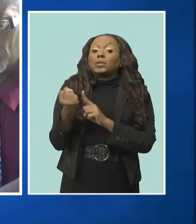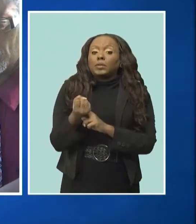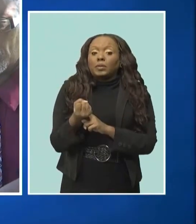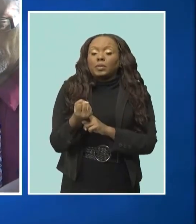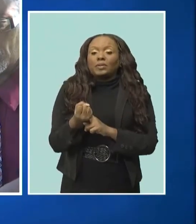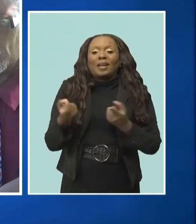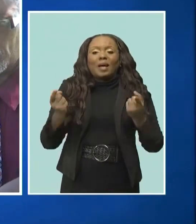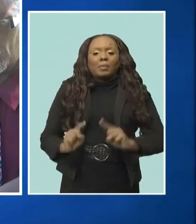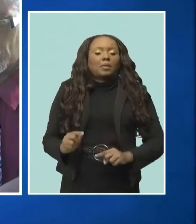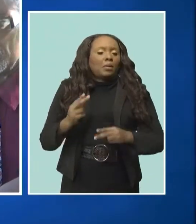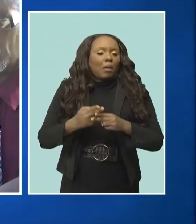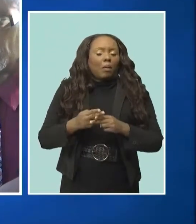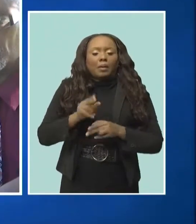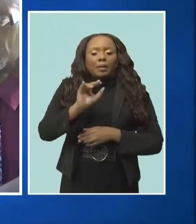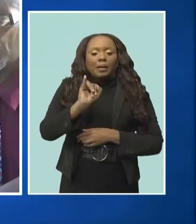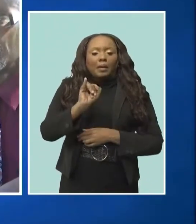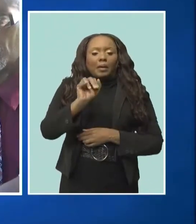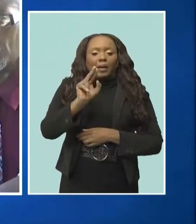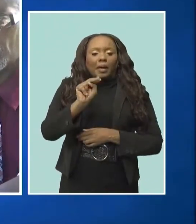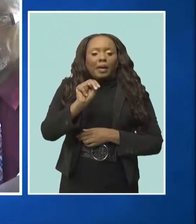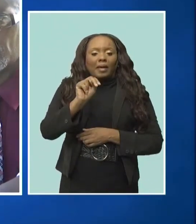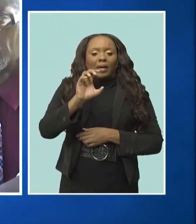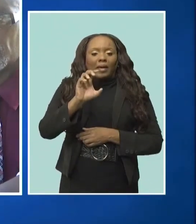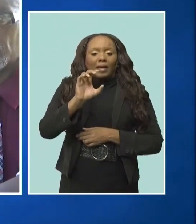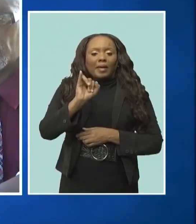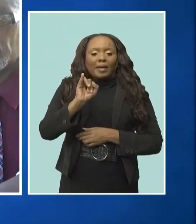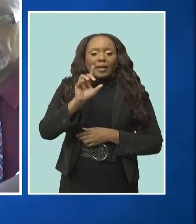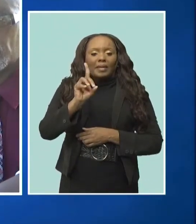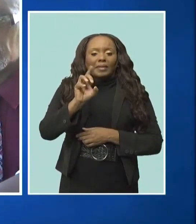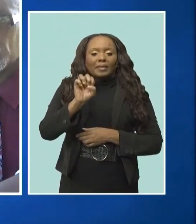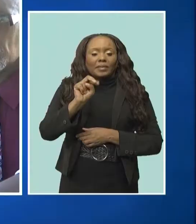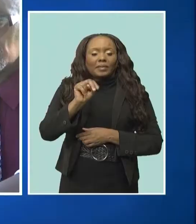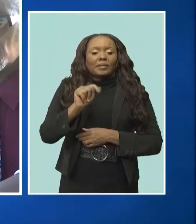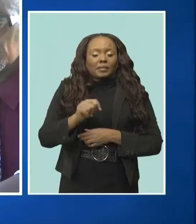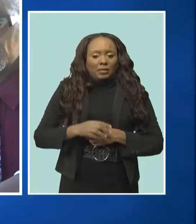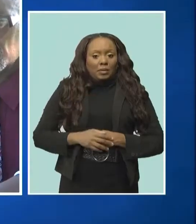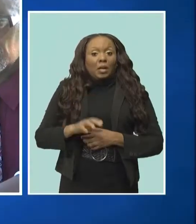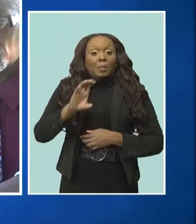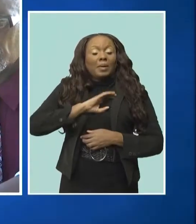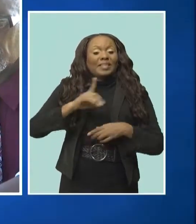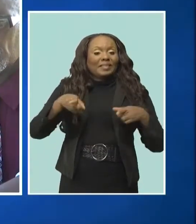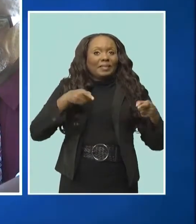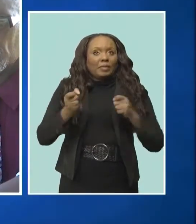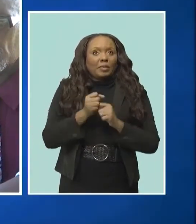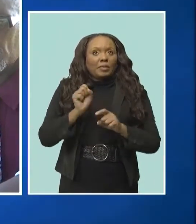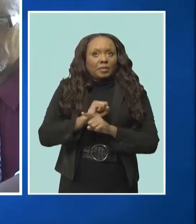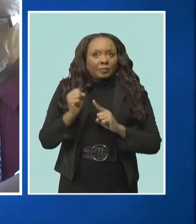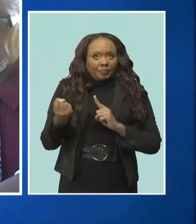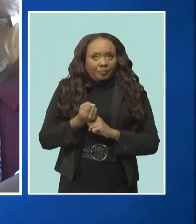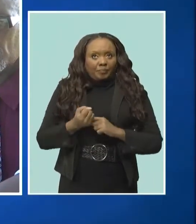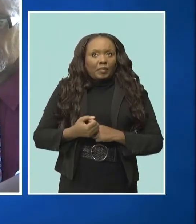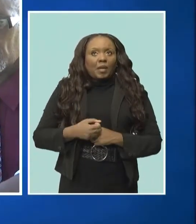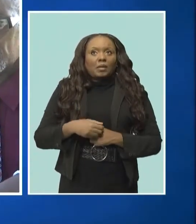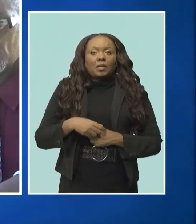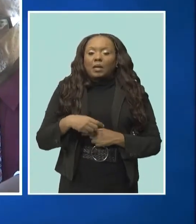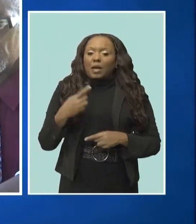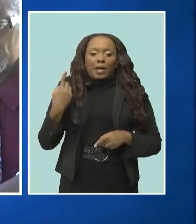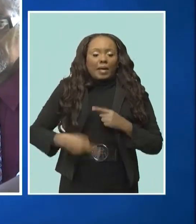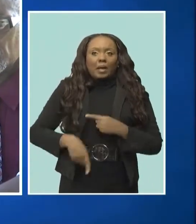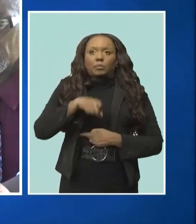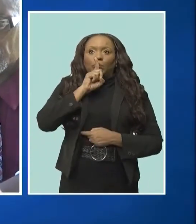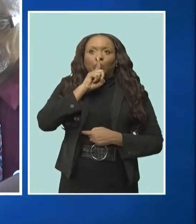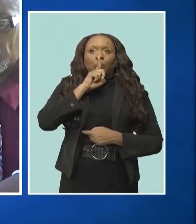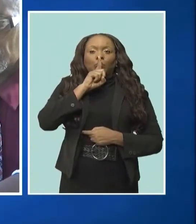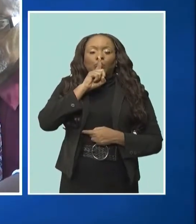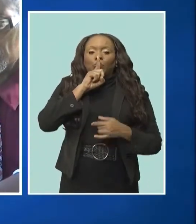an incident. The police now has this matter in hand, and I will say nothing further on it because, of